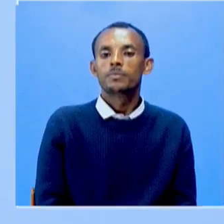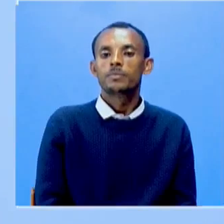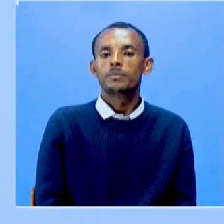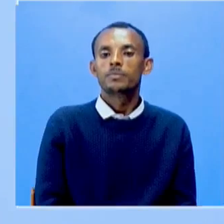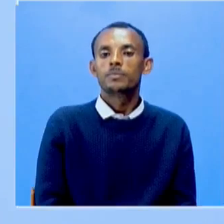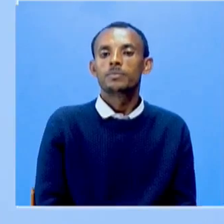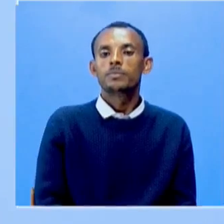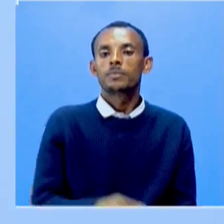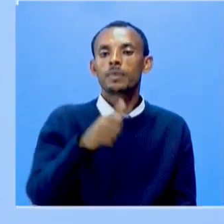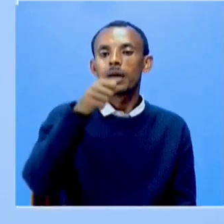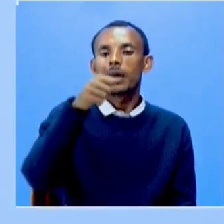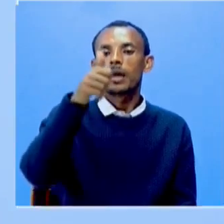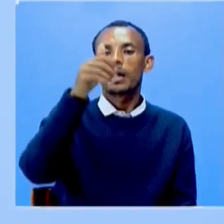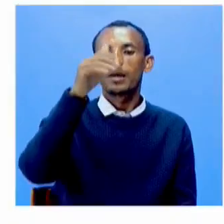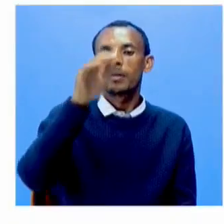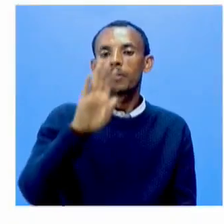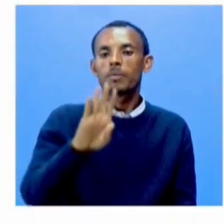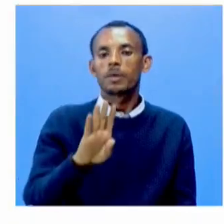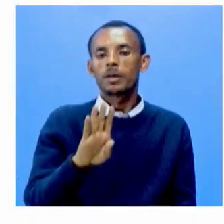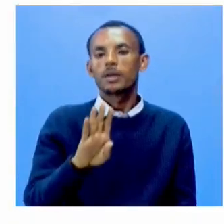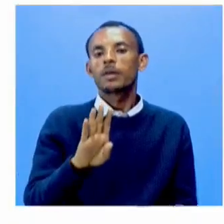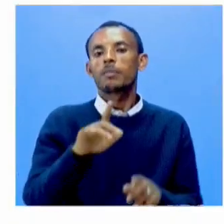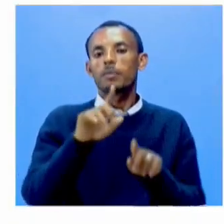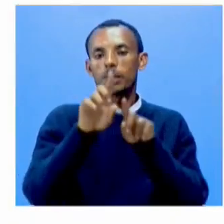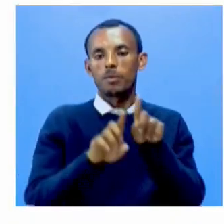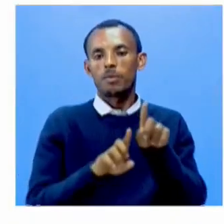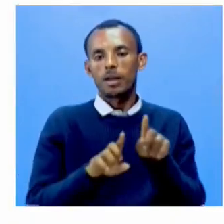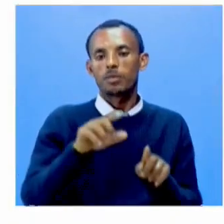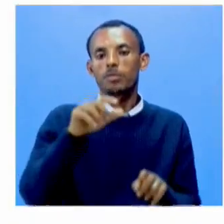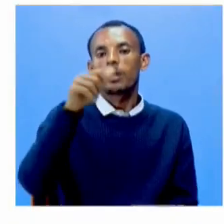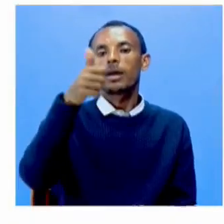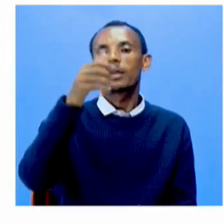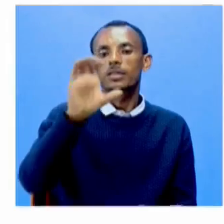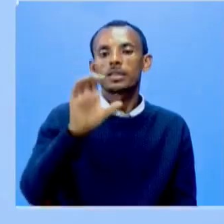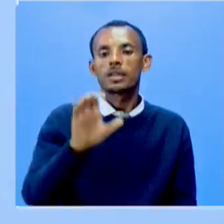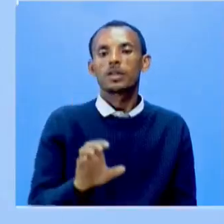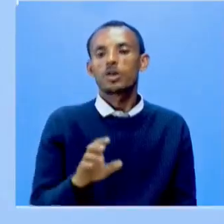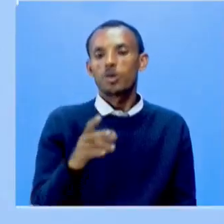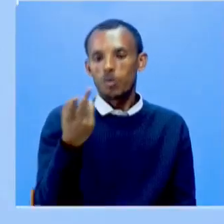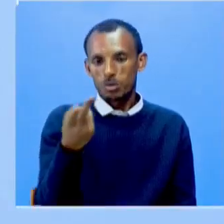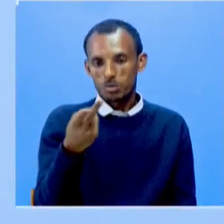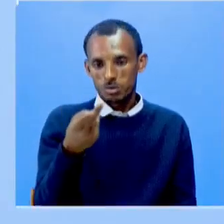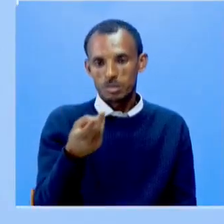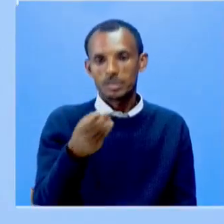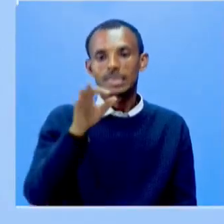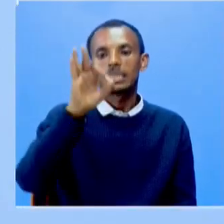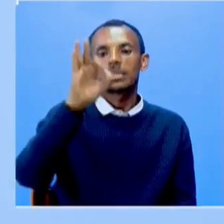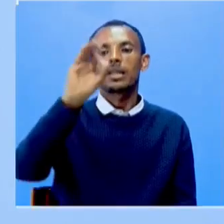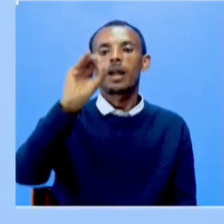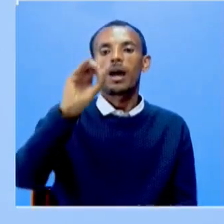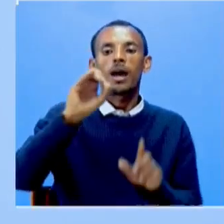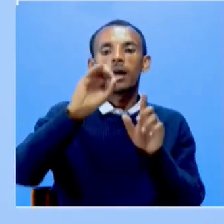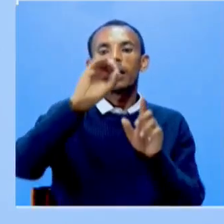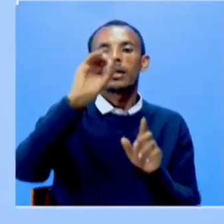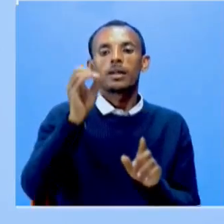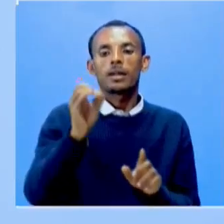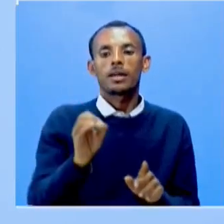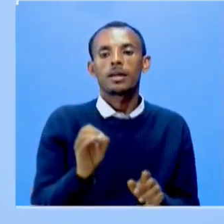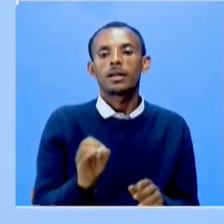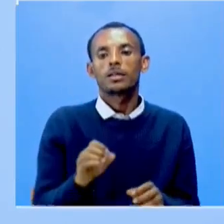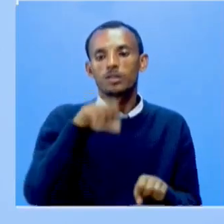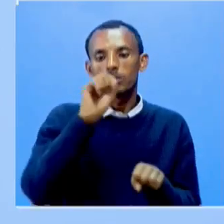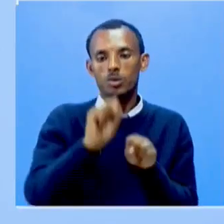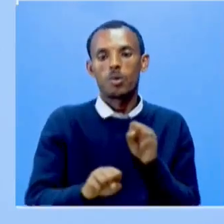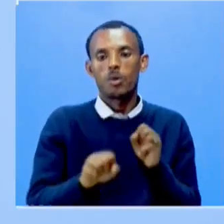since AD is perpendicular to BC, this angle also 90 degrees. This one and this one also 90. So